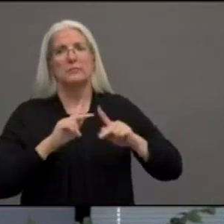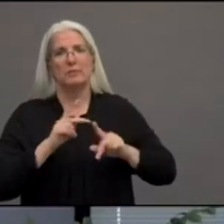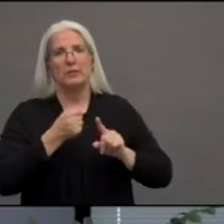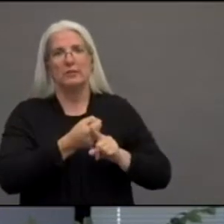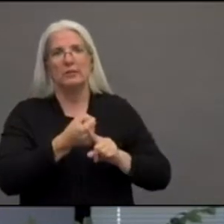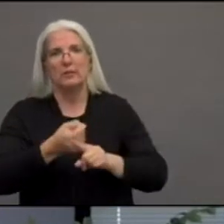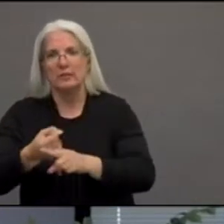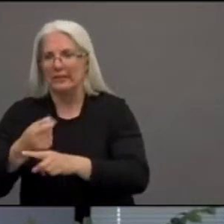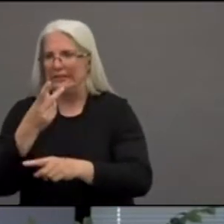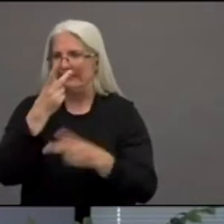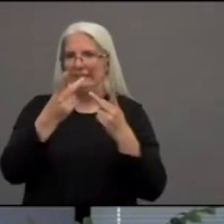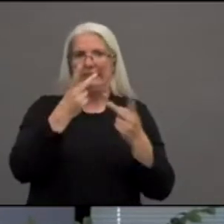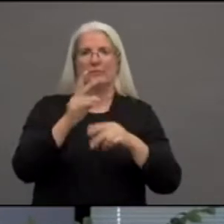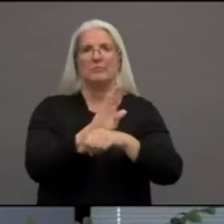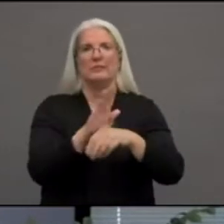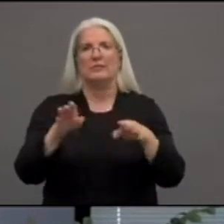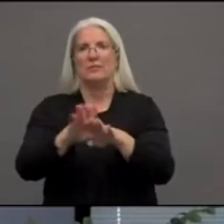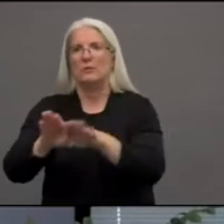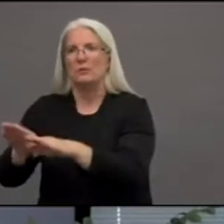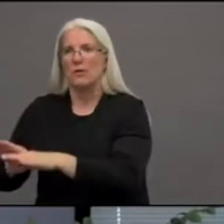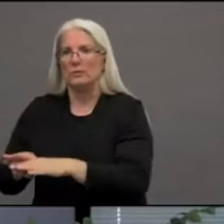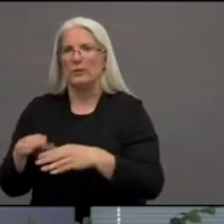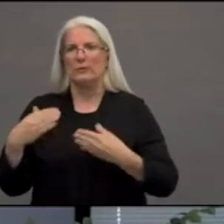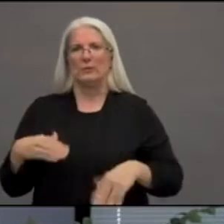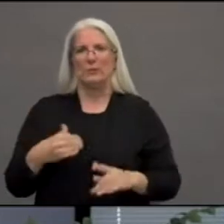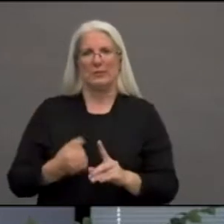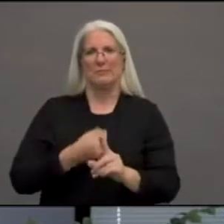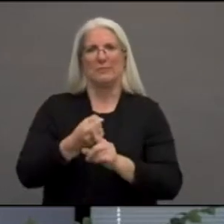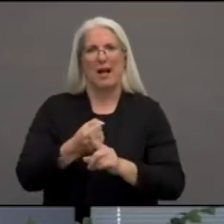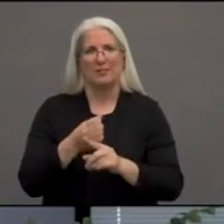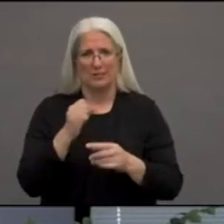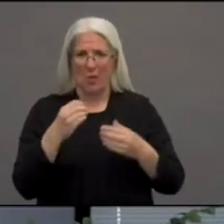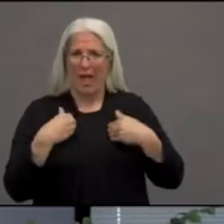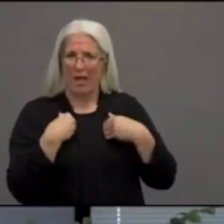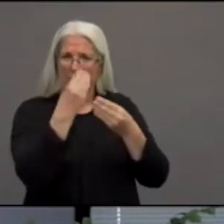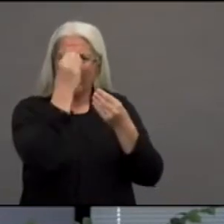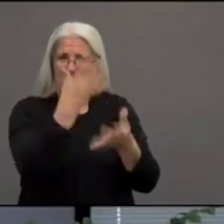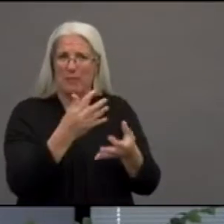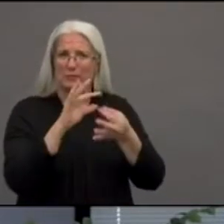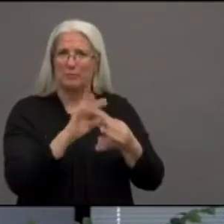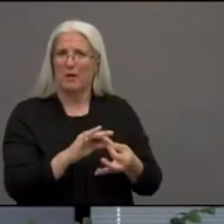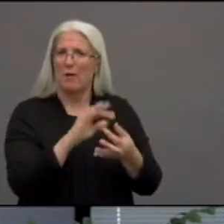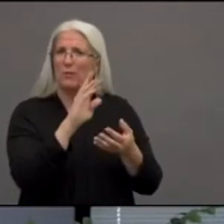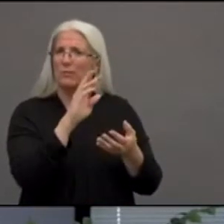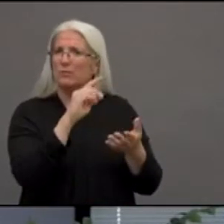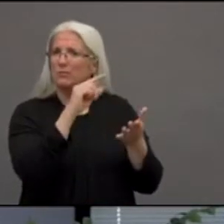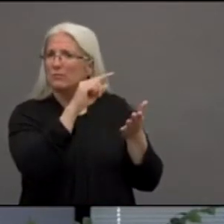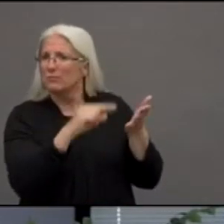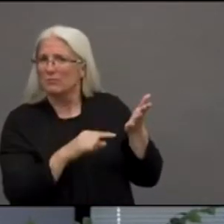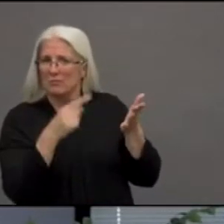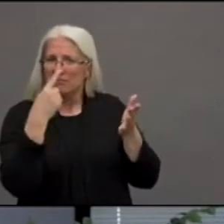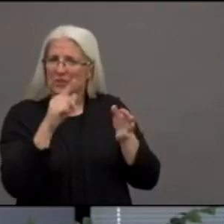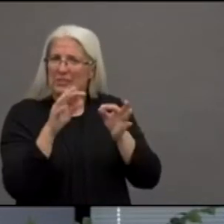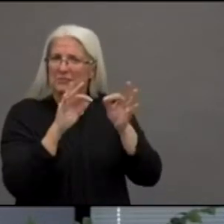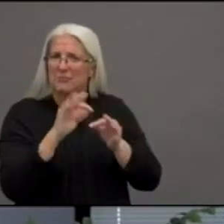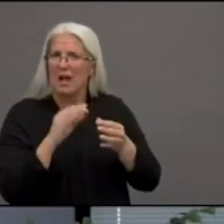months now. There's also information here for them as well. Can you talk about those sections for employees